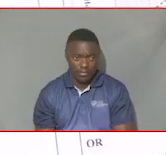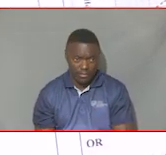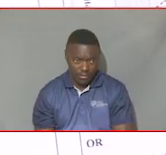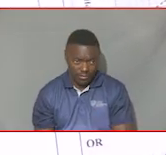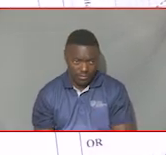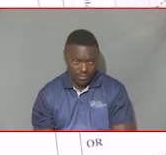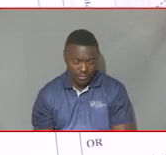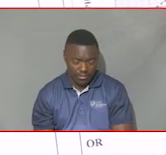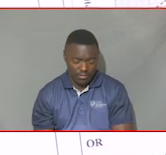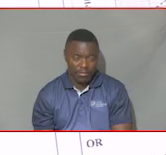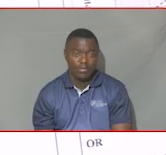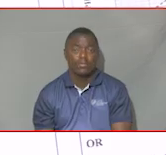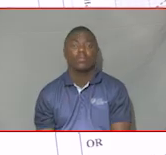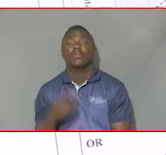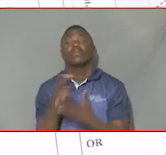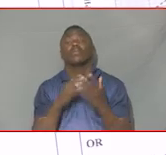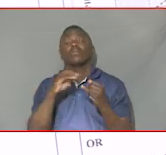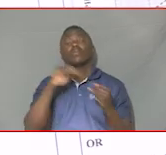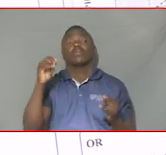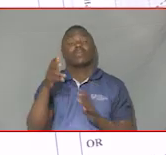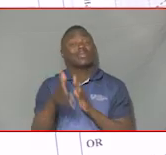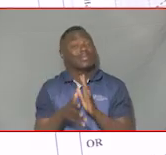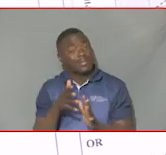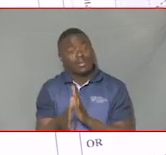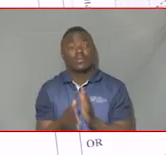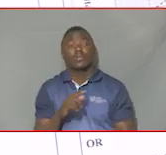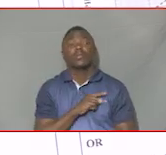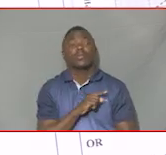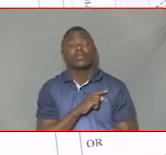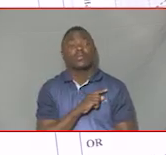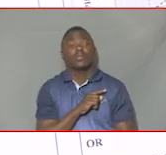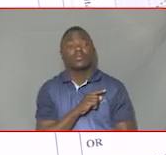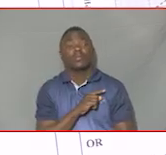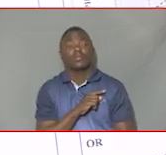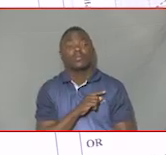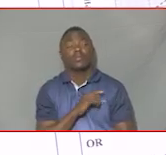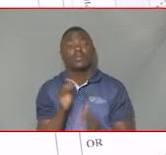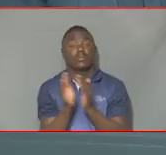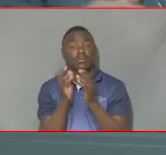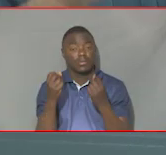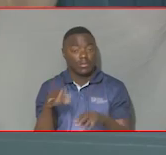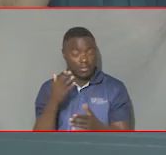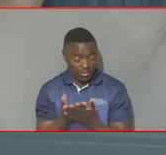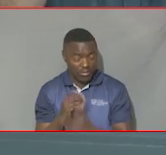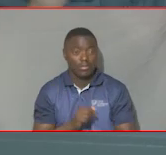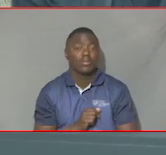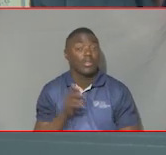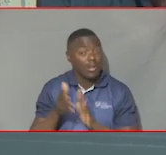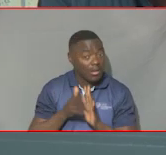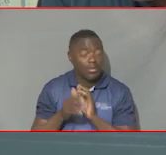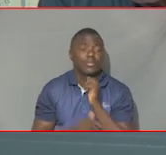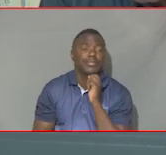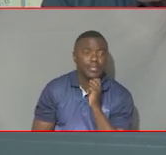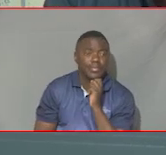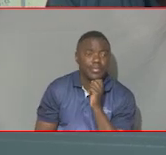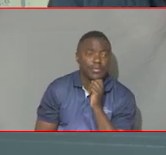you draw the least squares regression line, be careful for this, because you can throw away unnecessary marks. This here